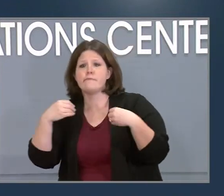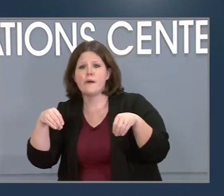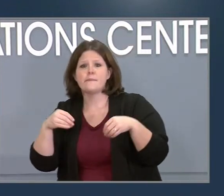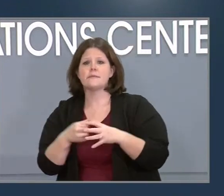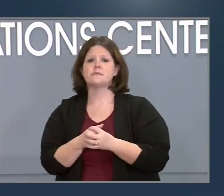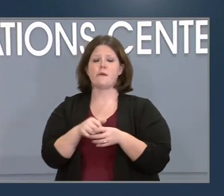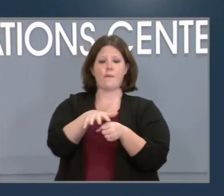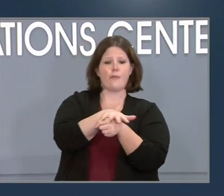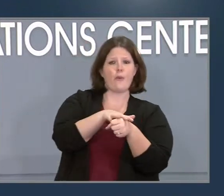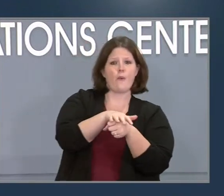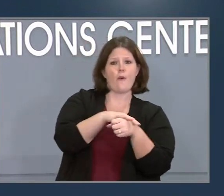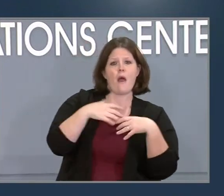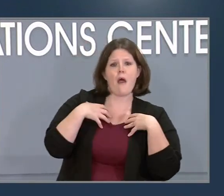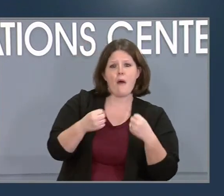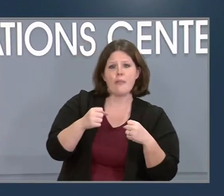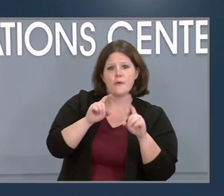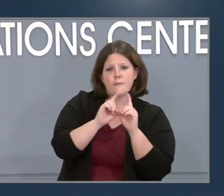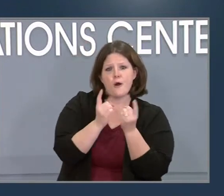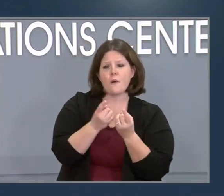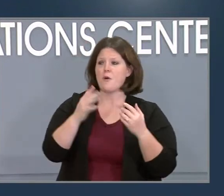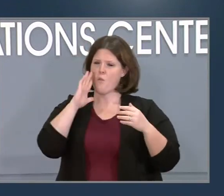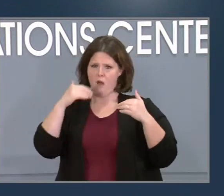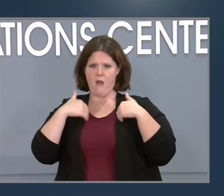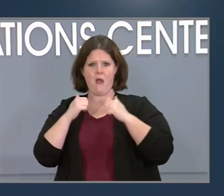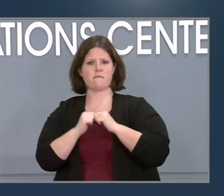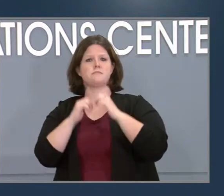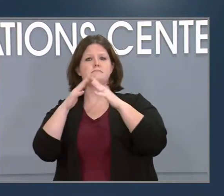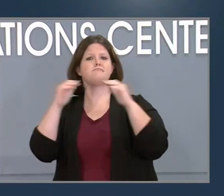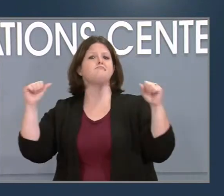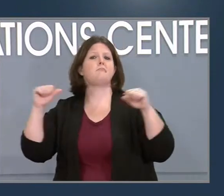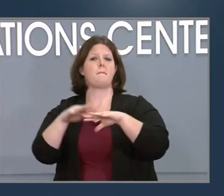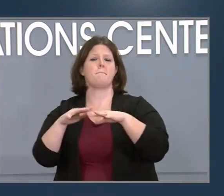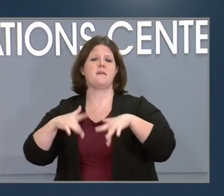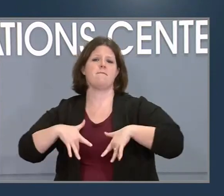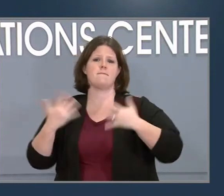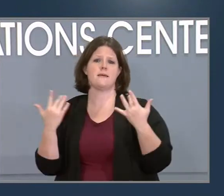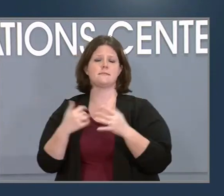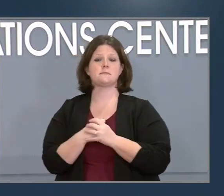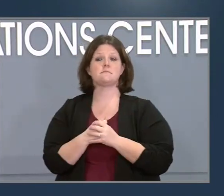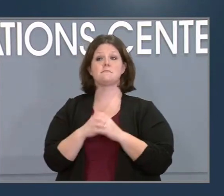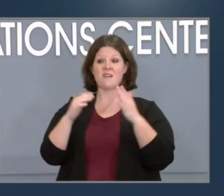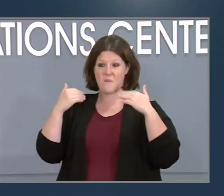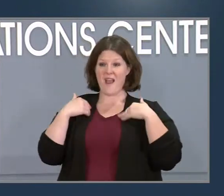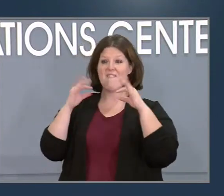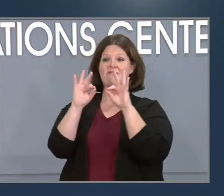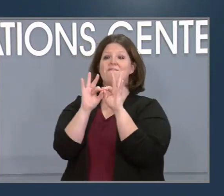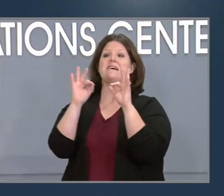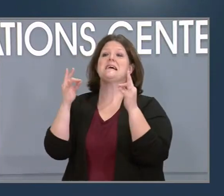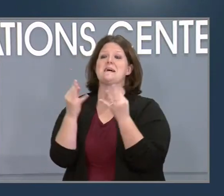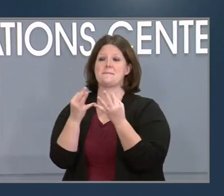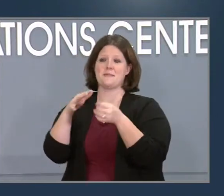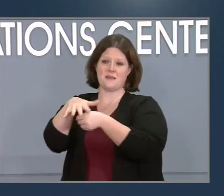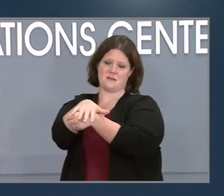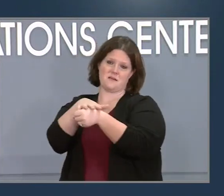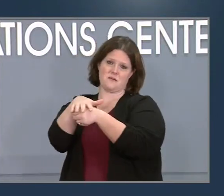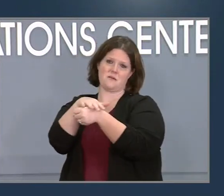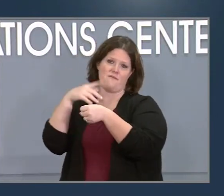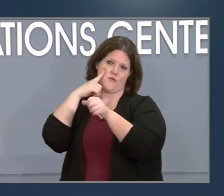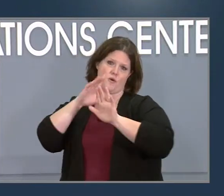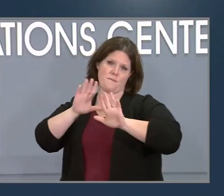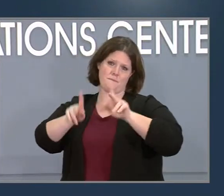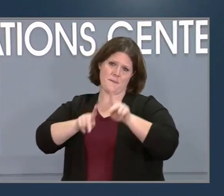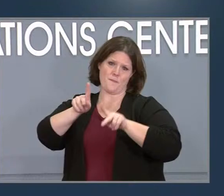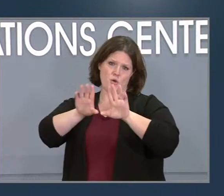community vaccine events. We're also setting up family vaccine sites across the state so that every child has a spot to take their